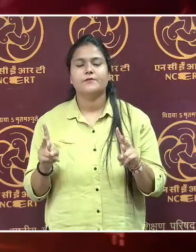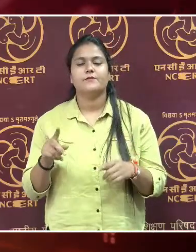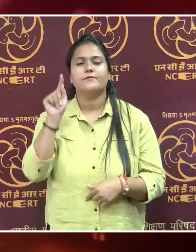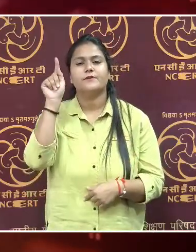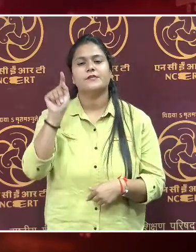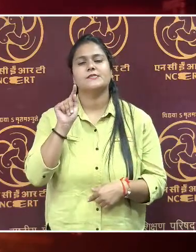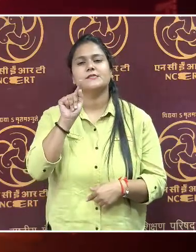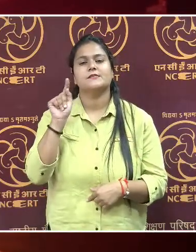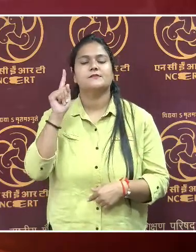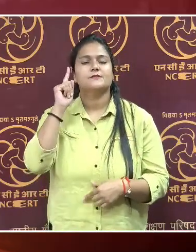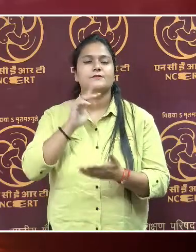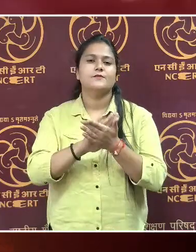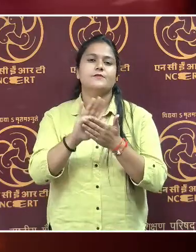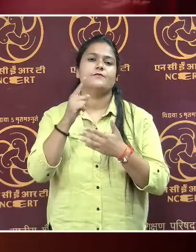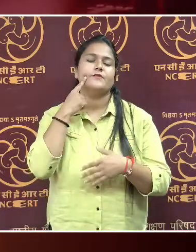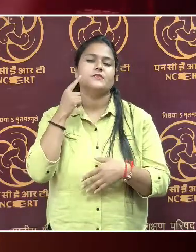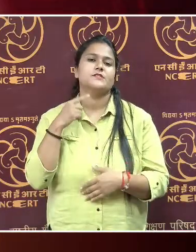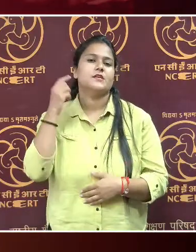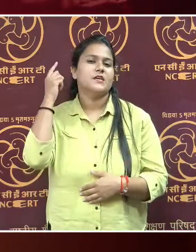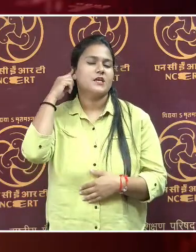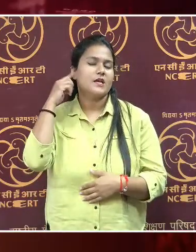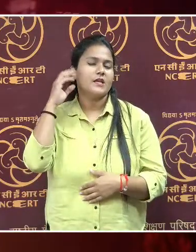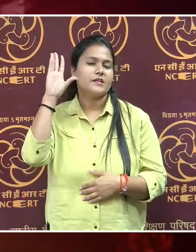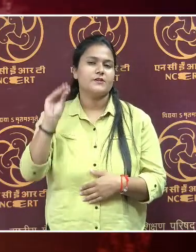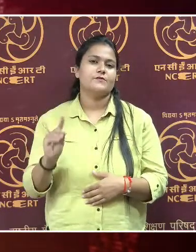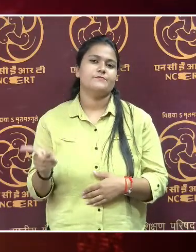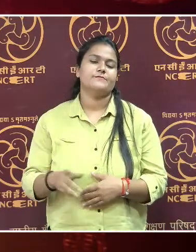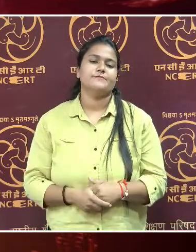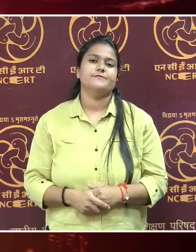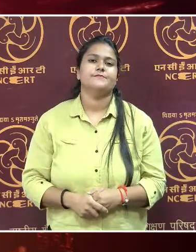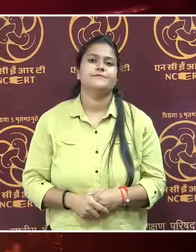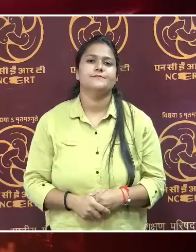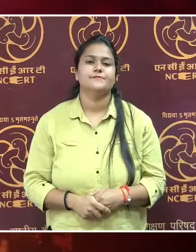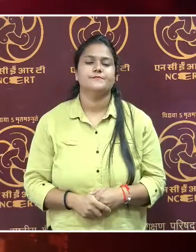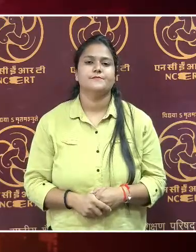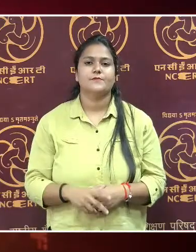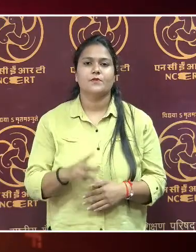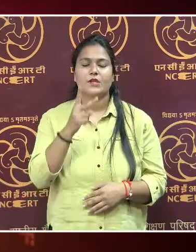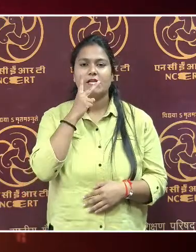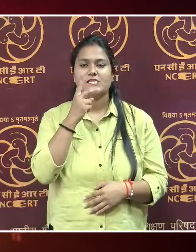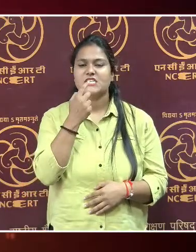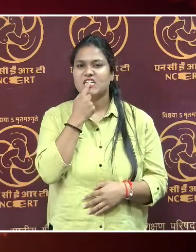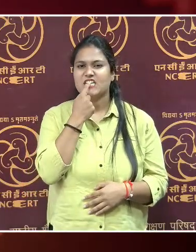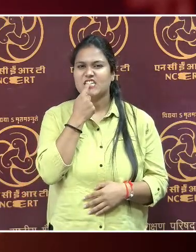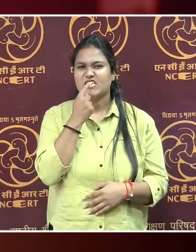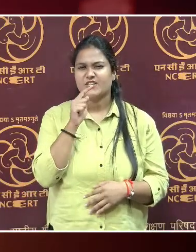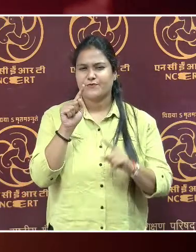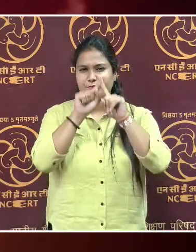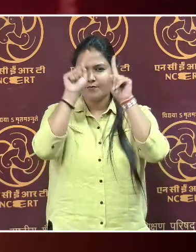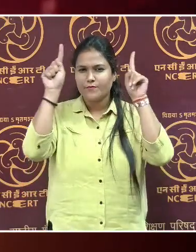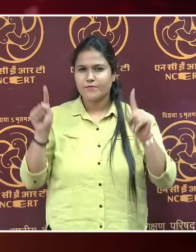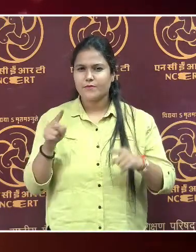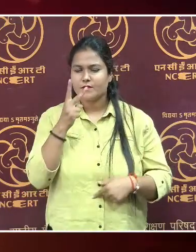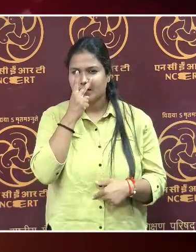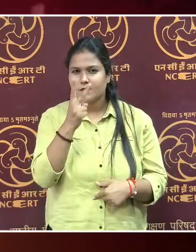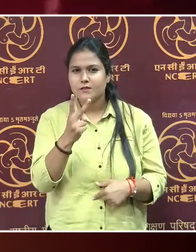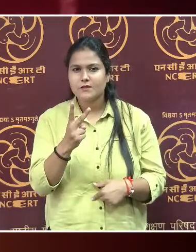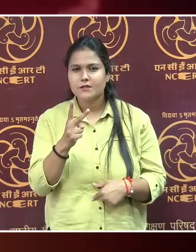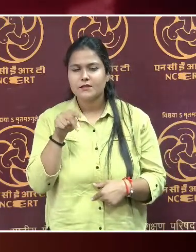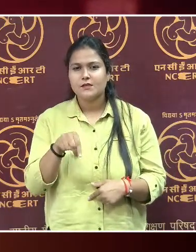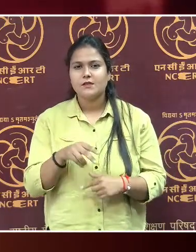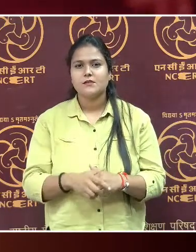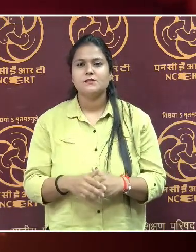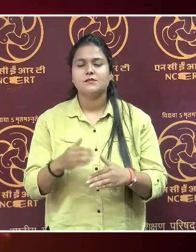loss. To make it more clear, if you see this white portion, what is there, that is all normal hearing, like what when we undergo